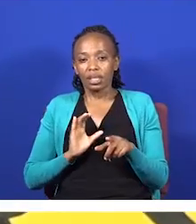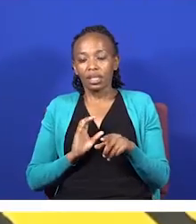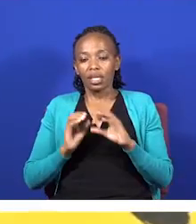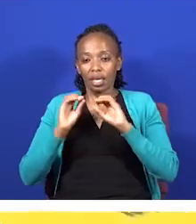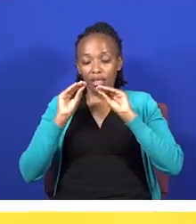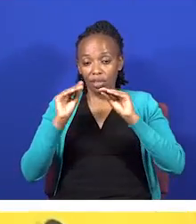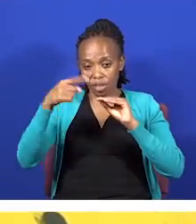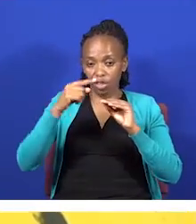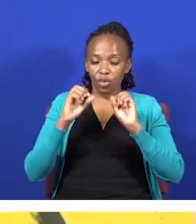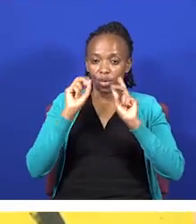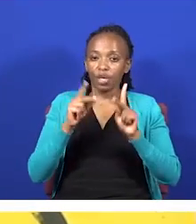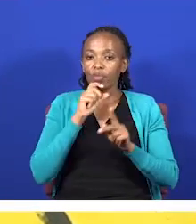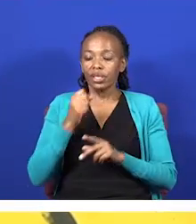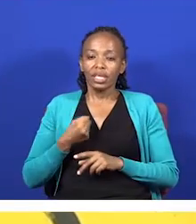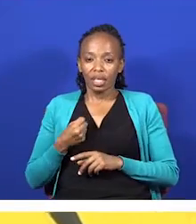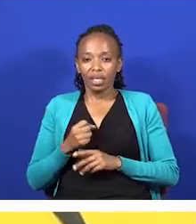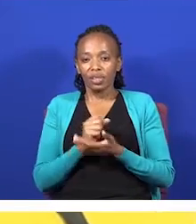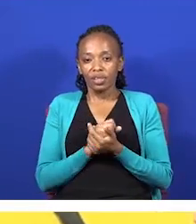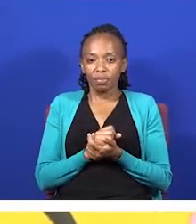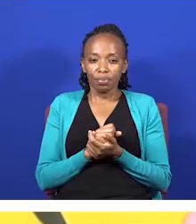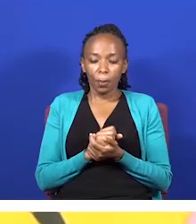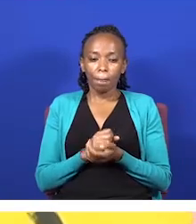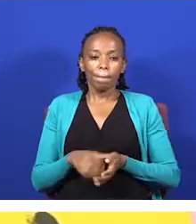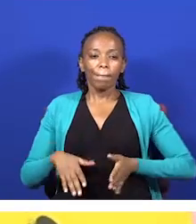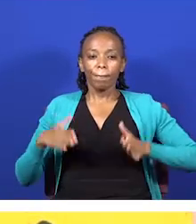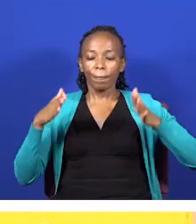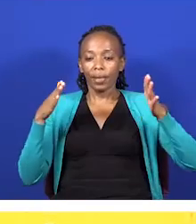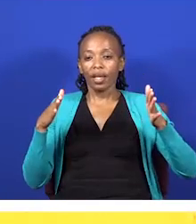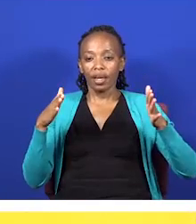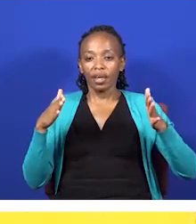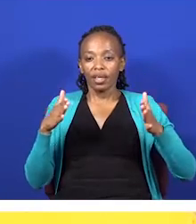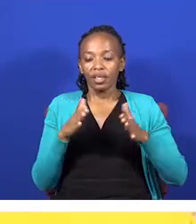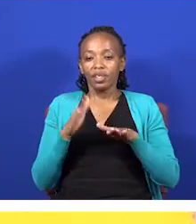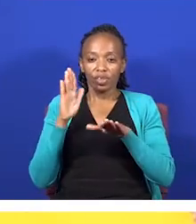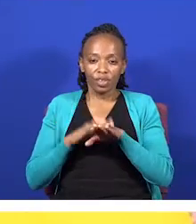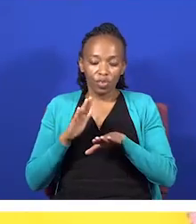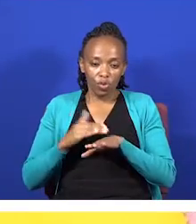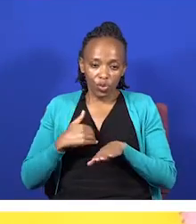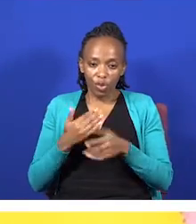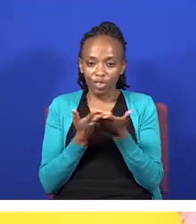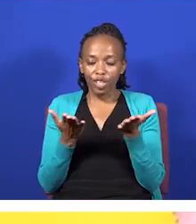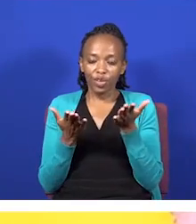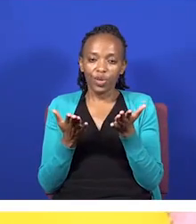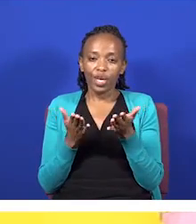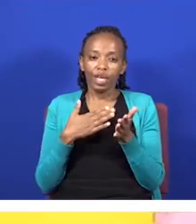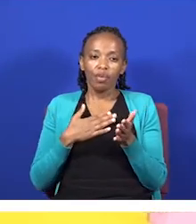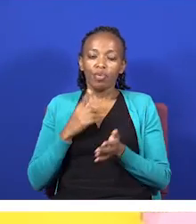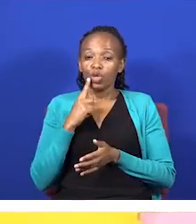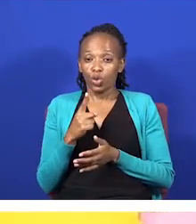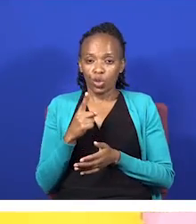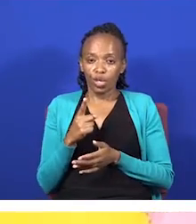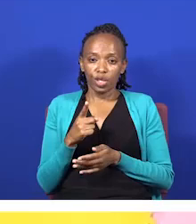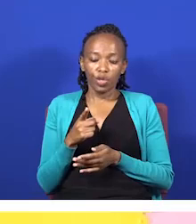Okay, boys and girls? Wow, great. It was so good to have you, and I'm sure you will